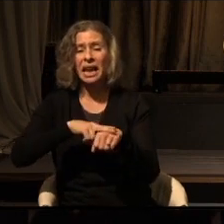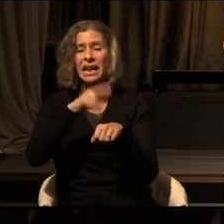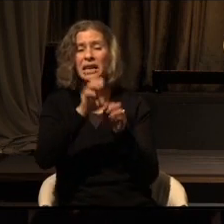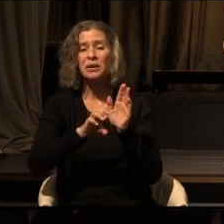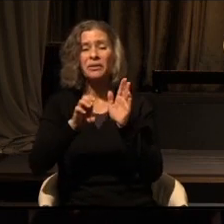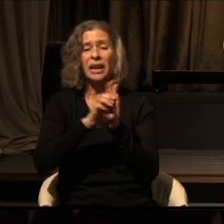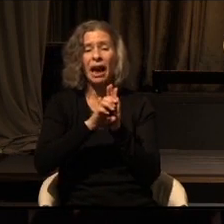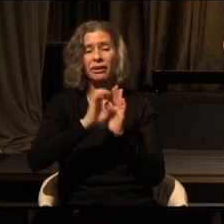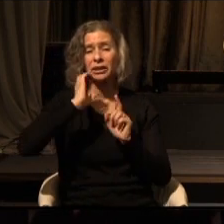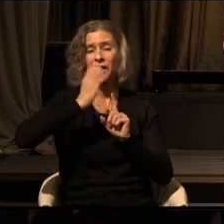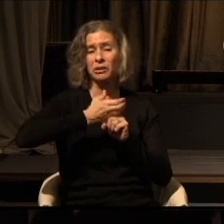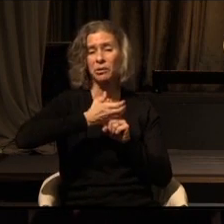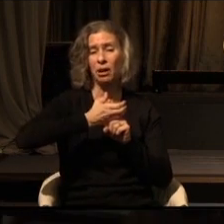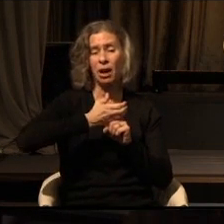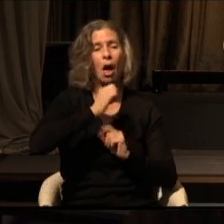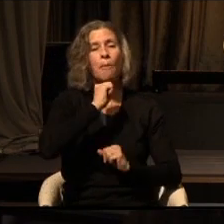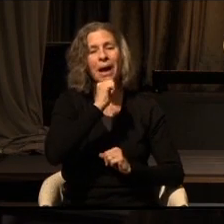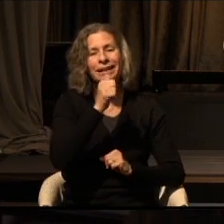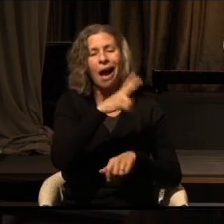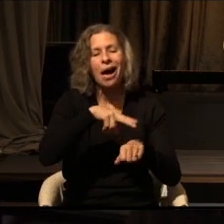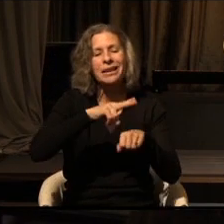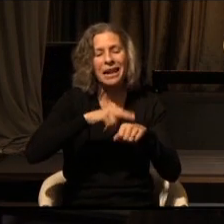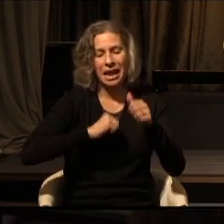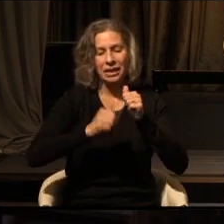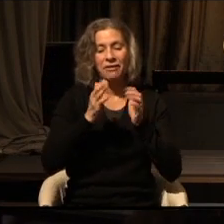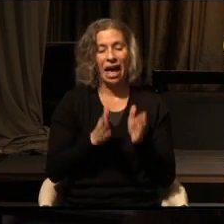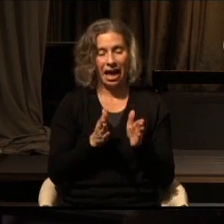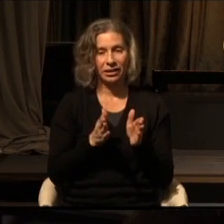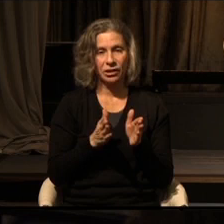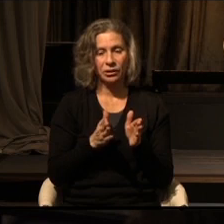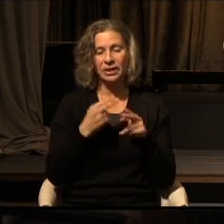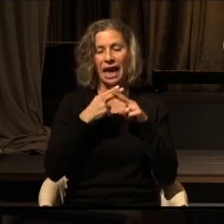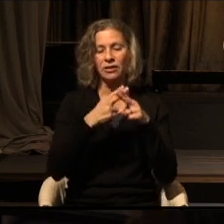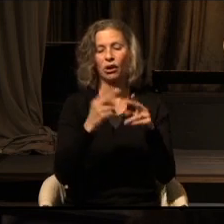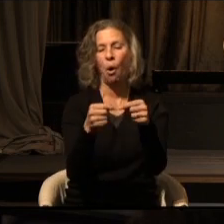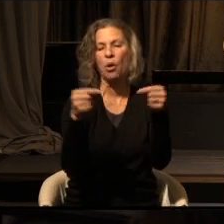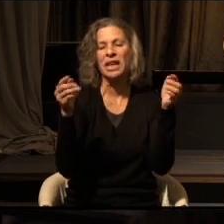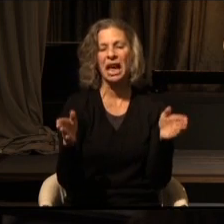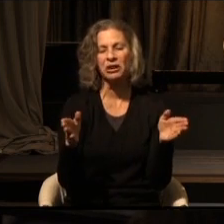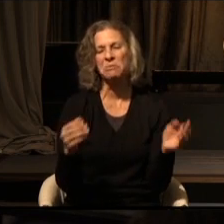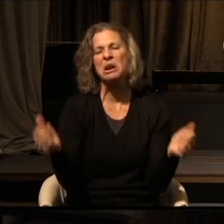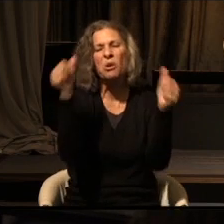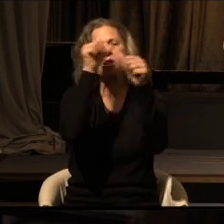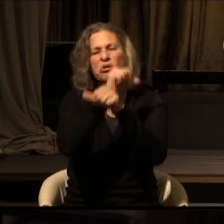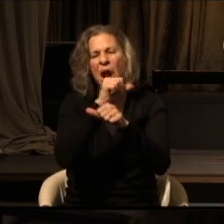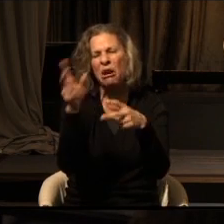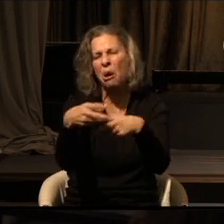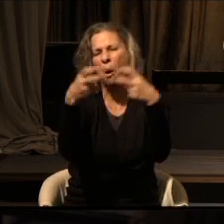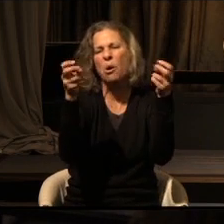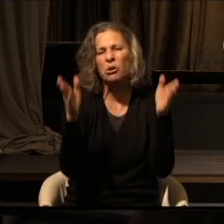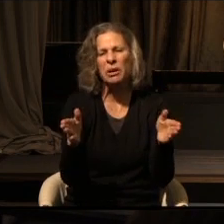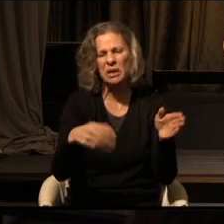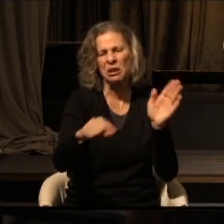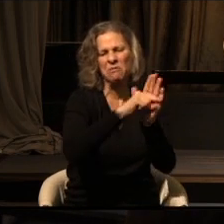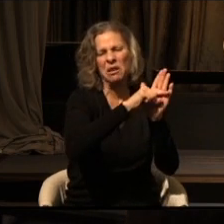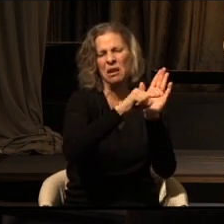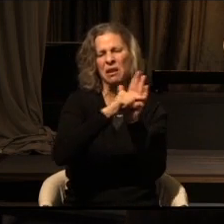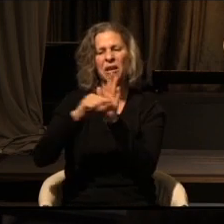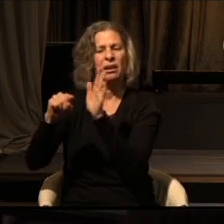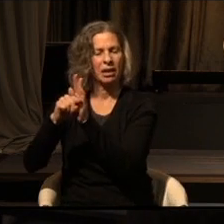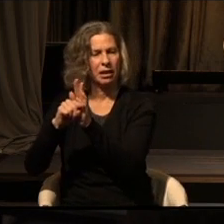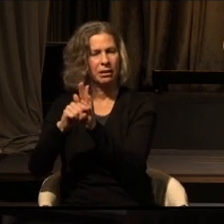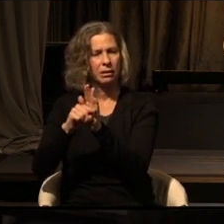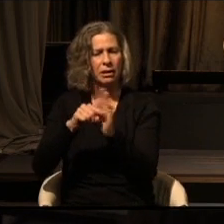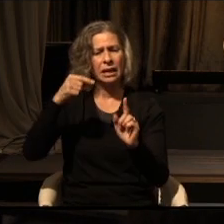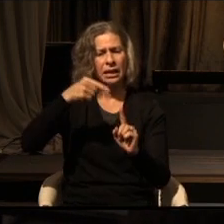non-Native actors, and more often than not are the enemy, or drunk, or criminal. So this is what